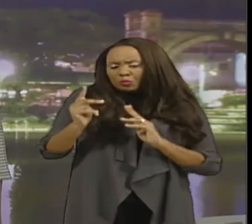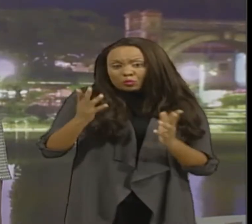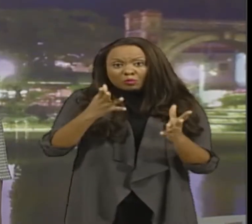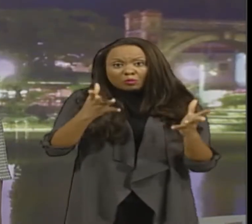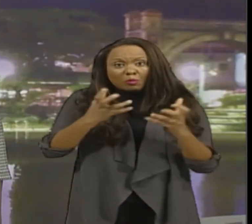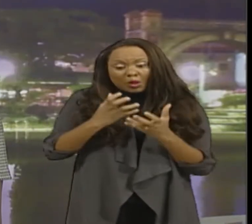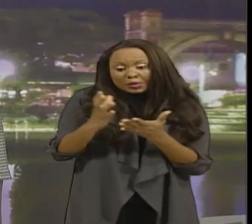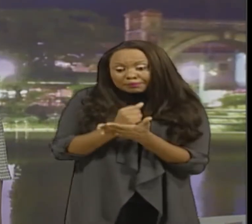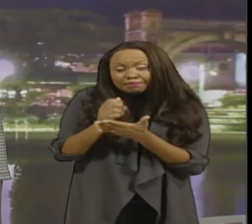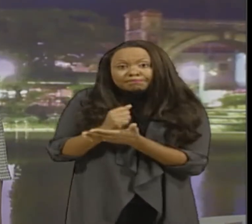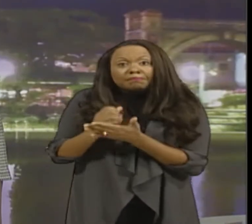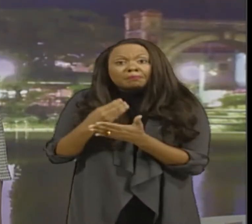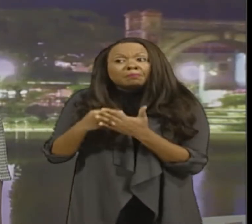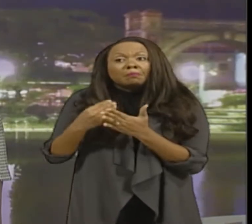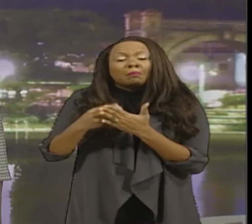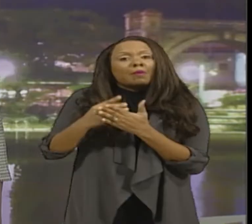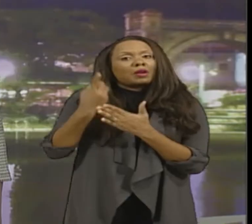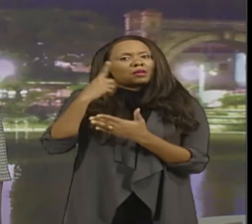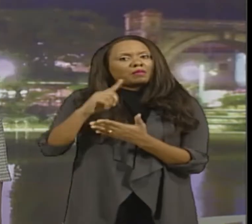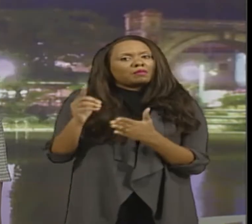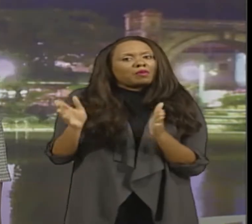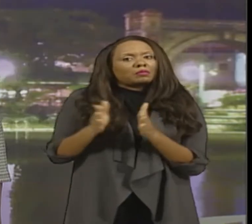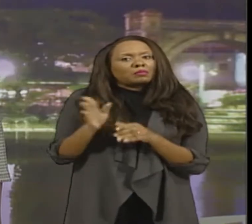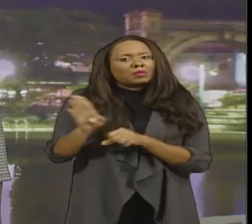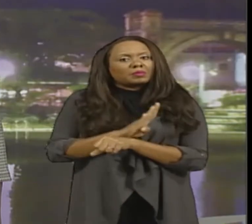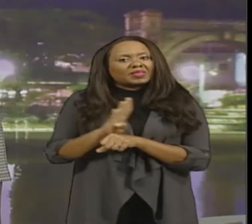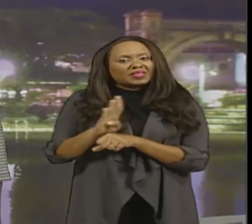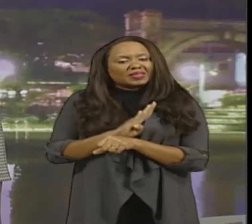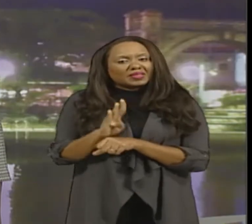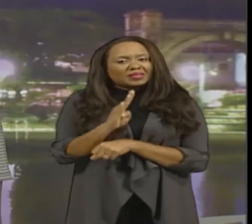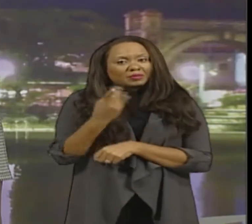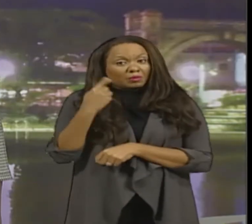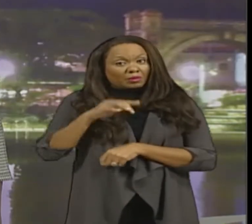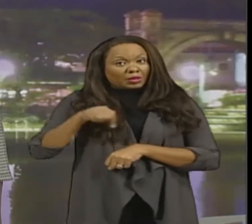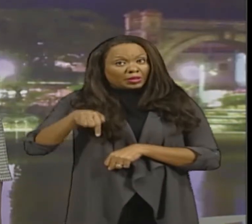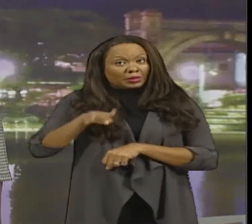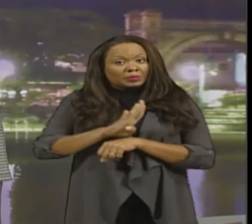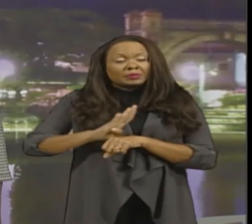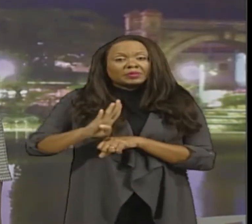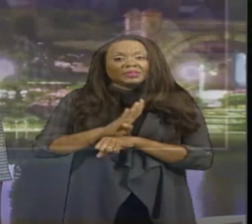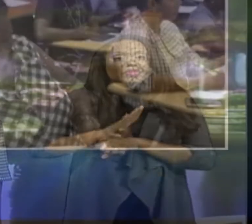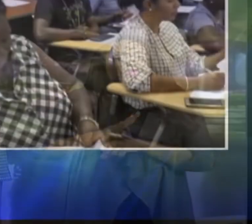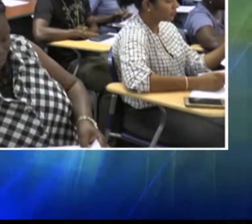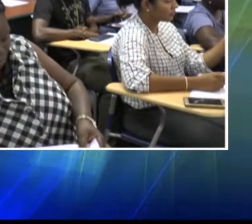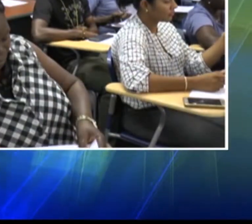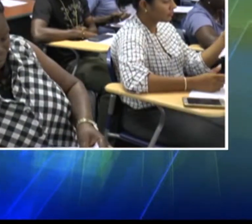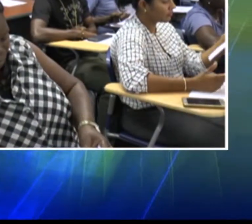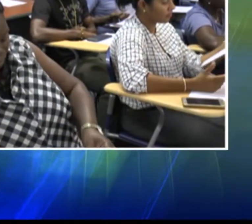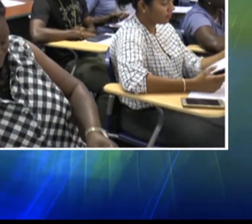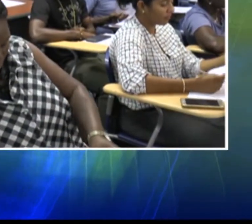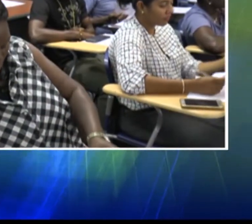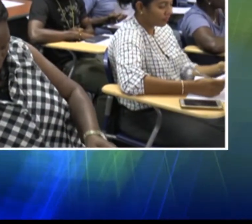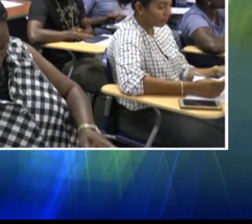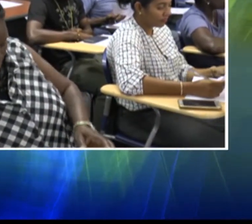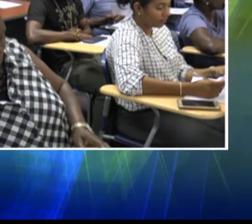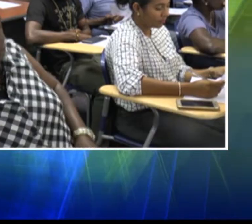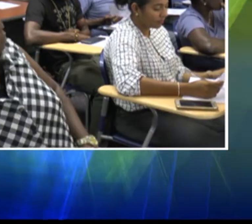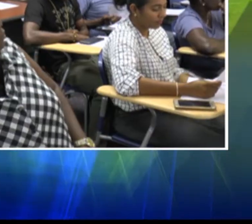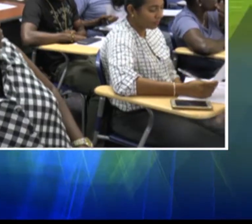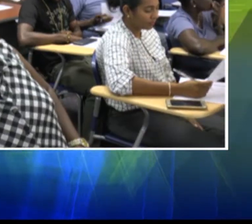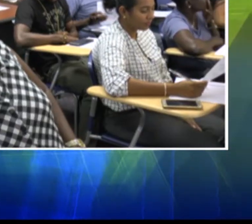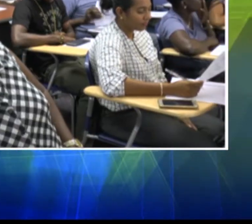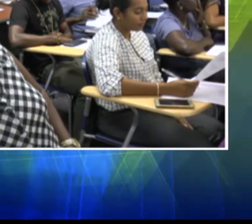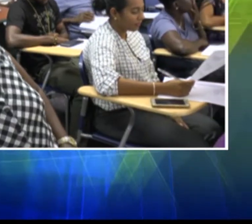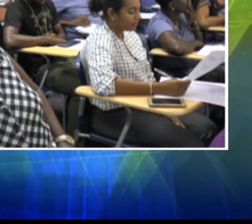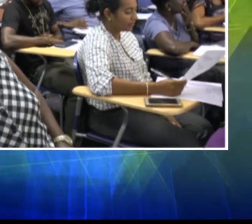of affordable finance across the small business landscape of the island. And that's according to Dwight Sutherland. He made the comment during the